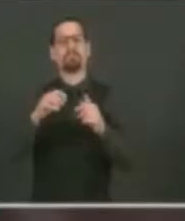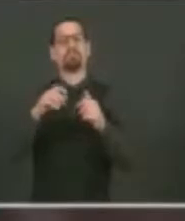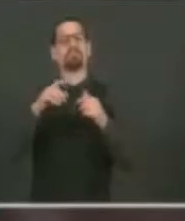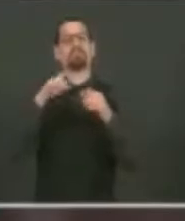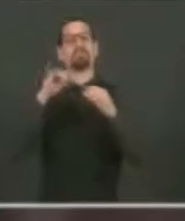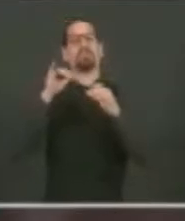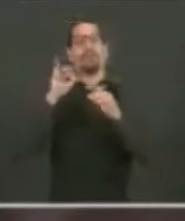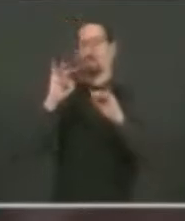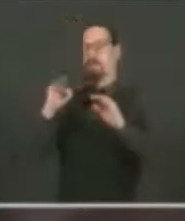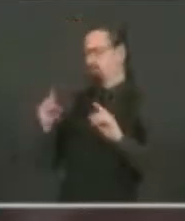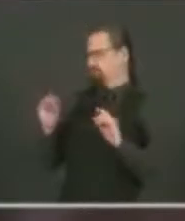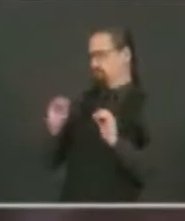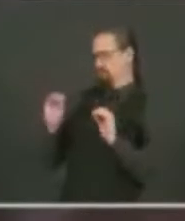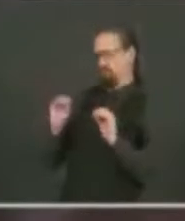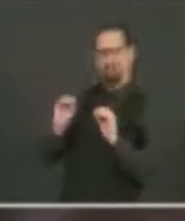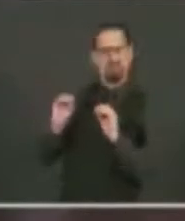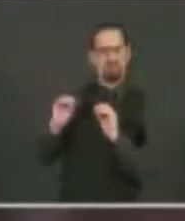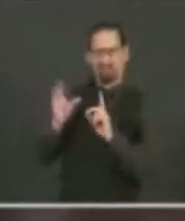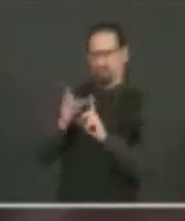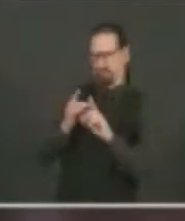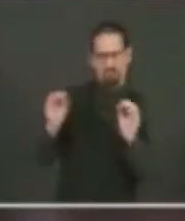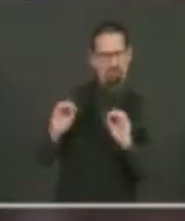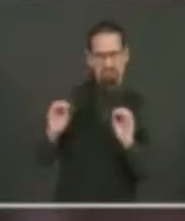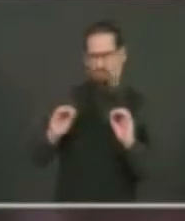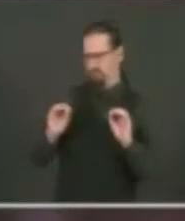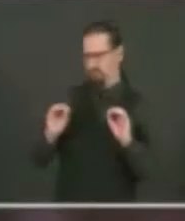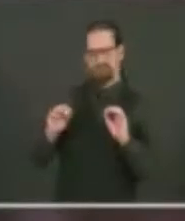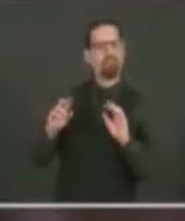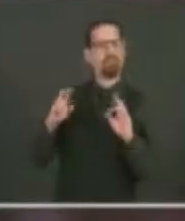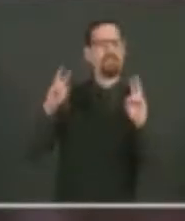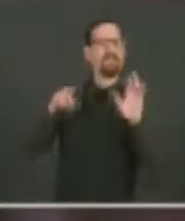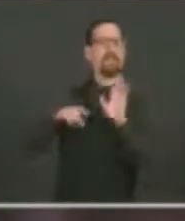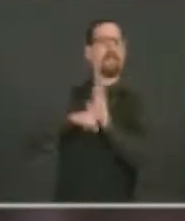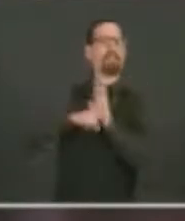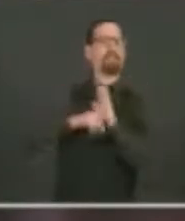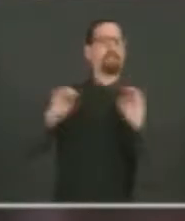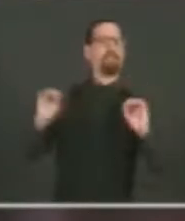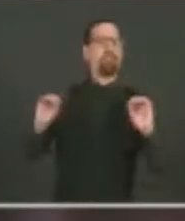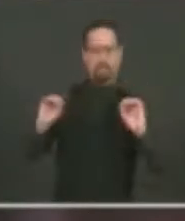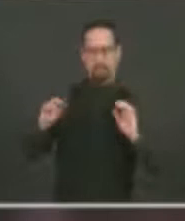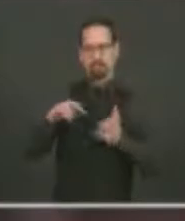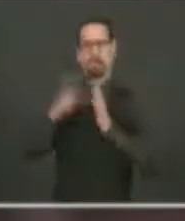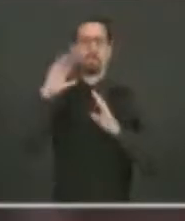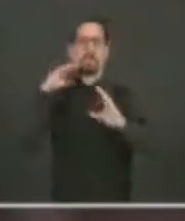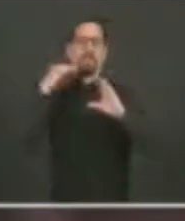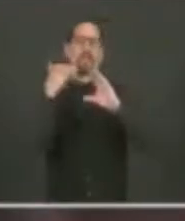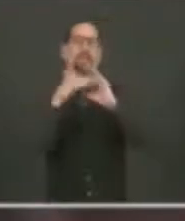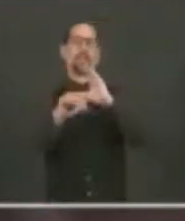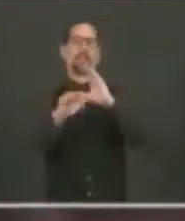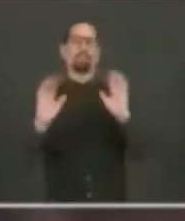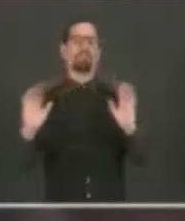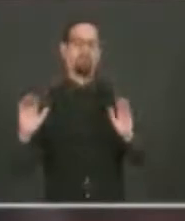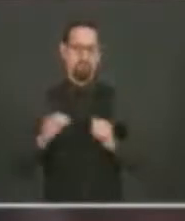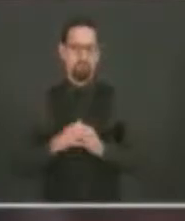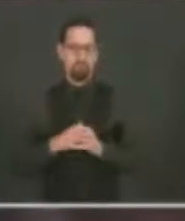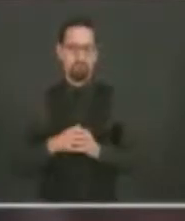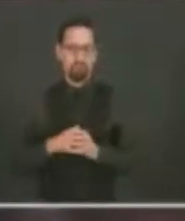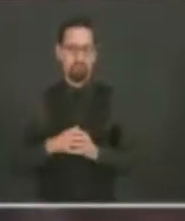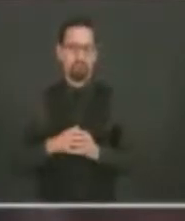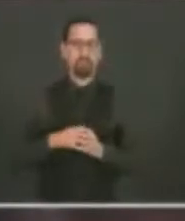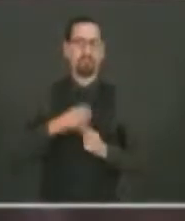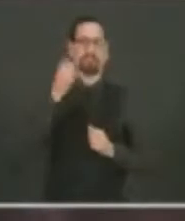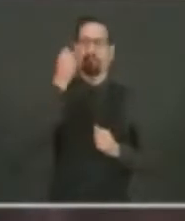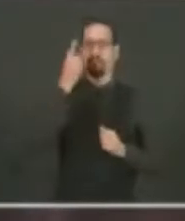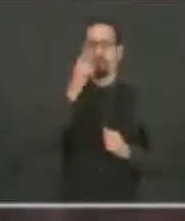notified via email with that result. And of course, as we have set this up, you